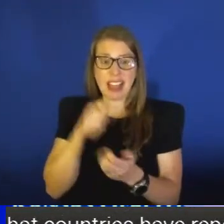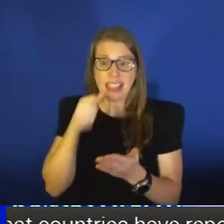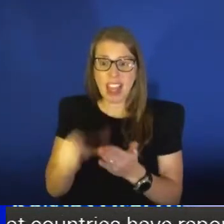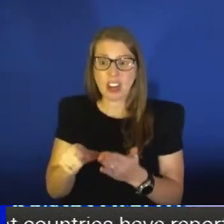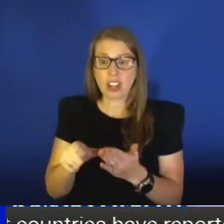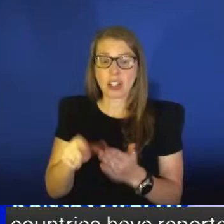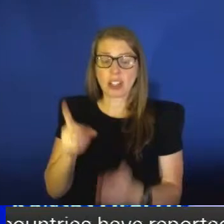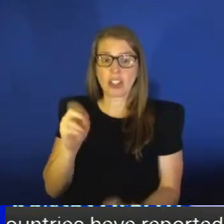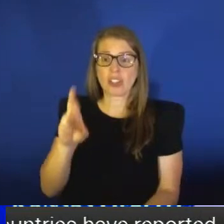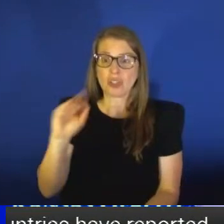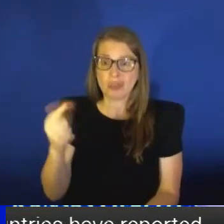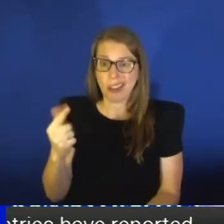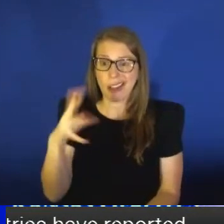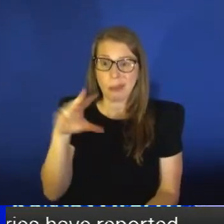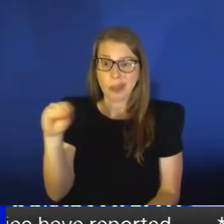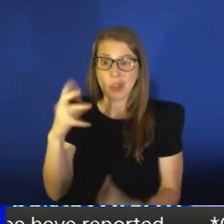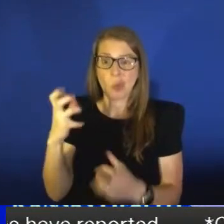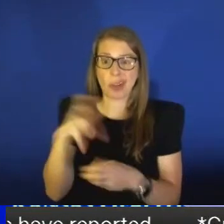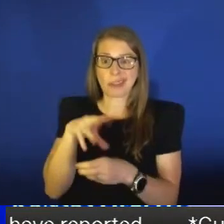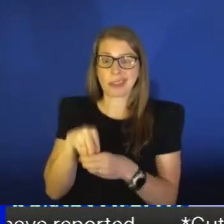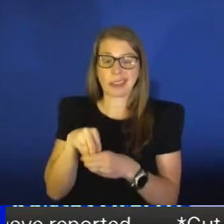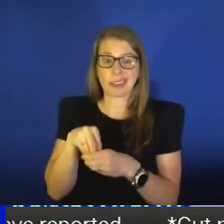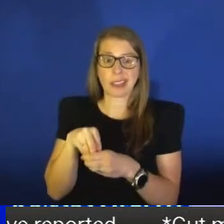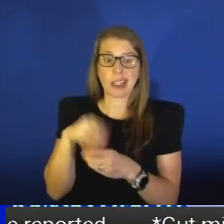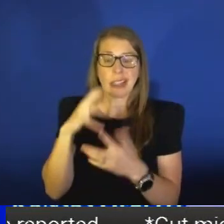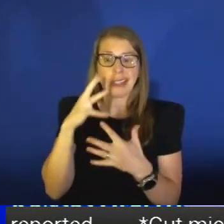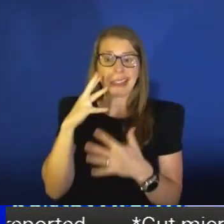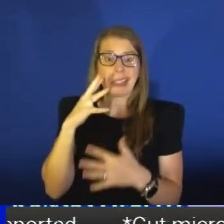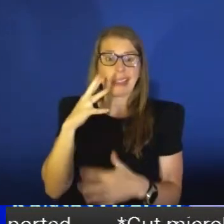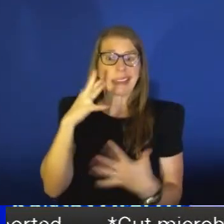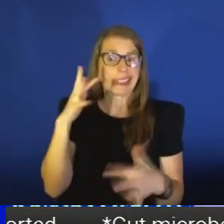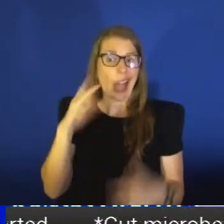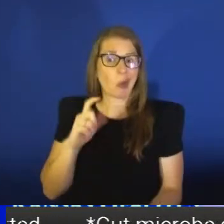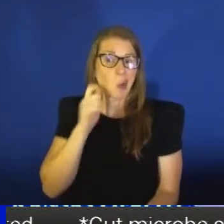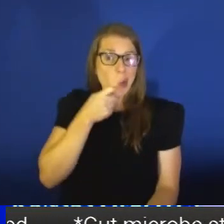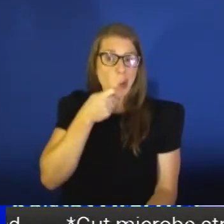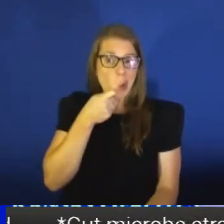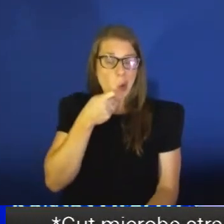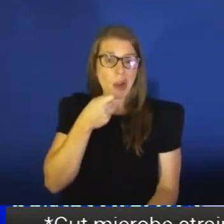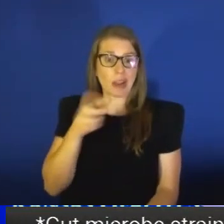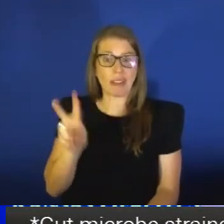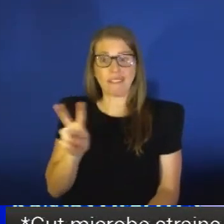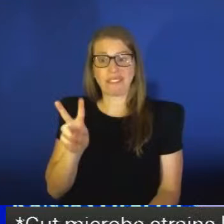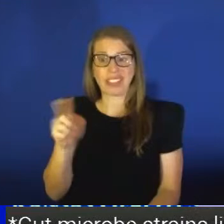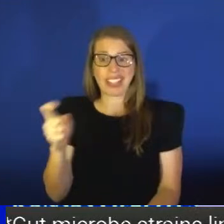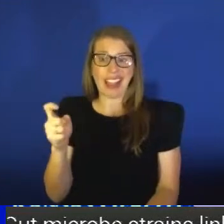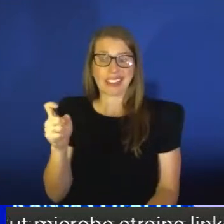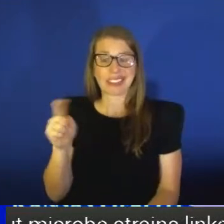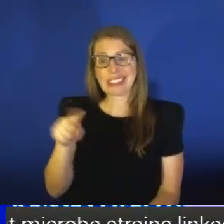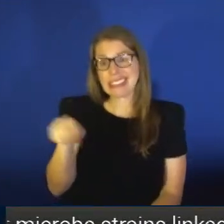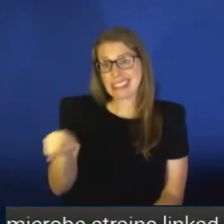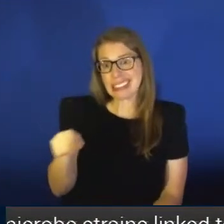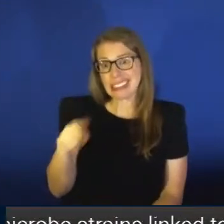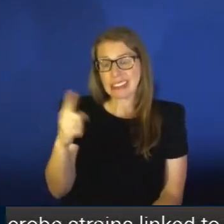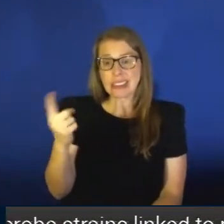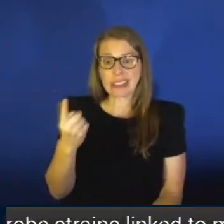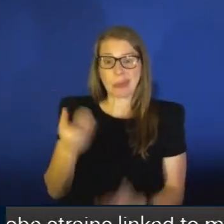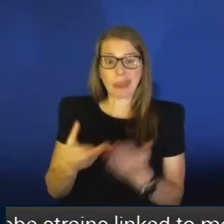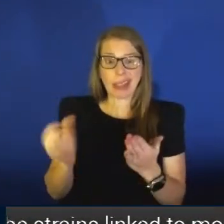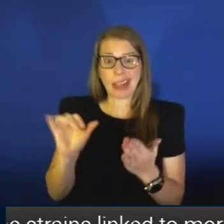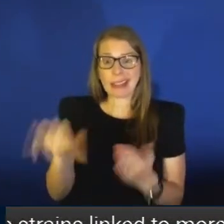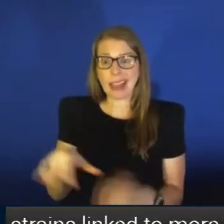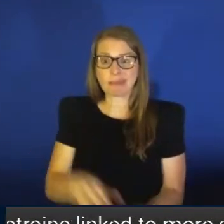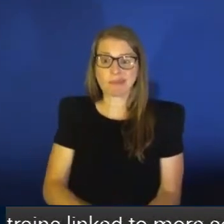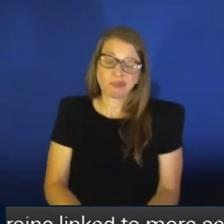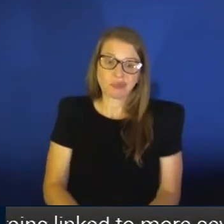their drugs, so they sound cool. You know, it's usually a V, an X, a Z, something like that. Like that, yeah. So. You know what's